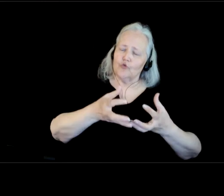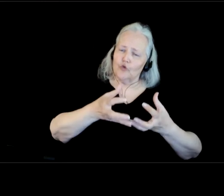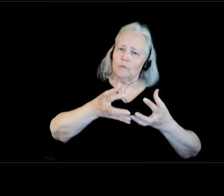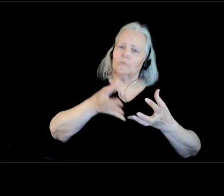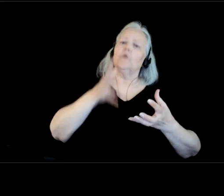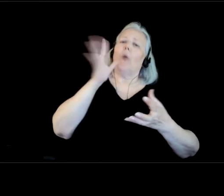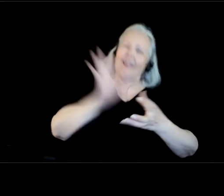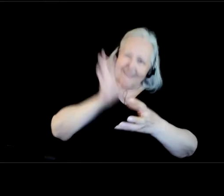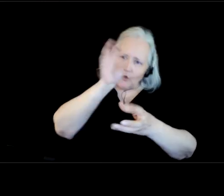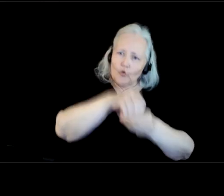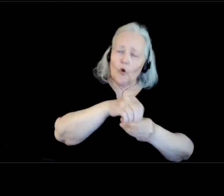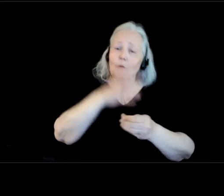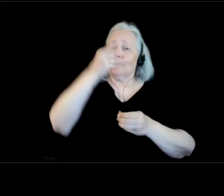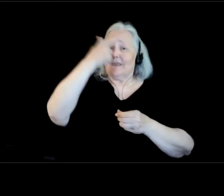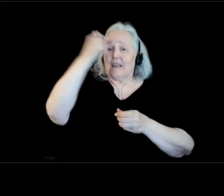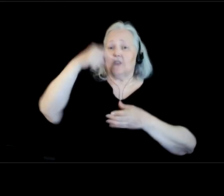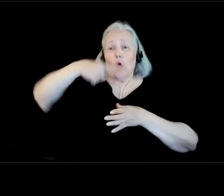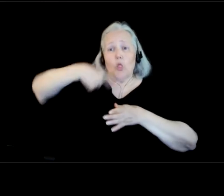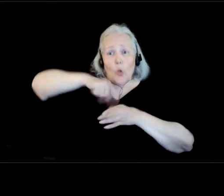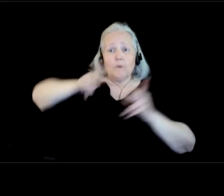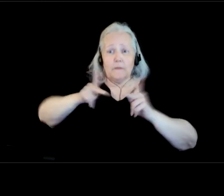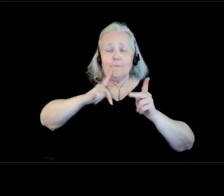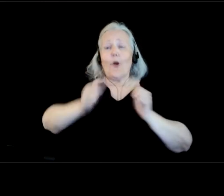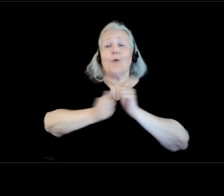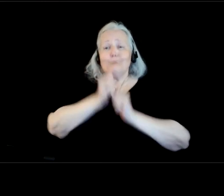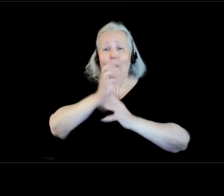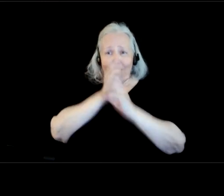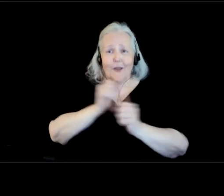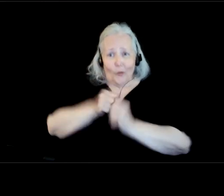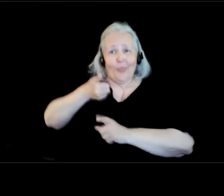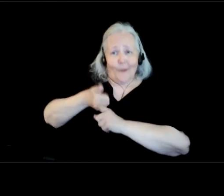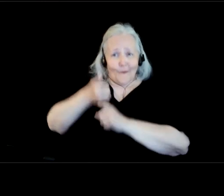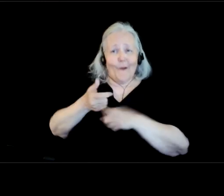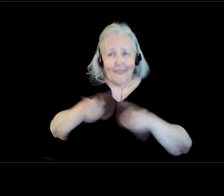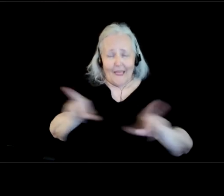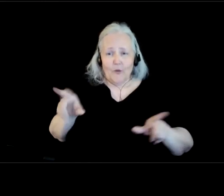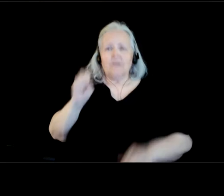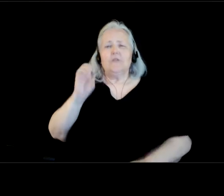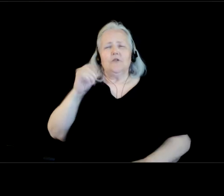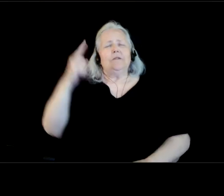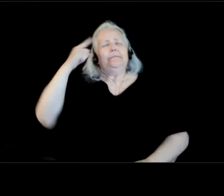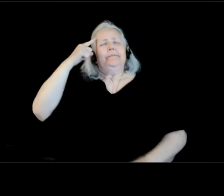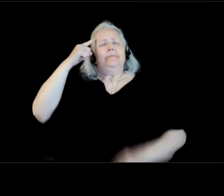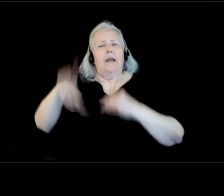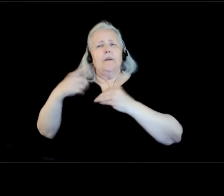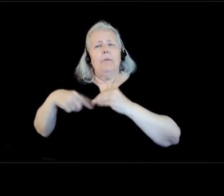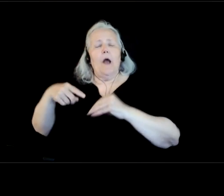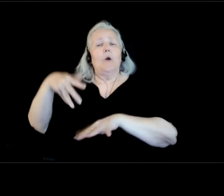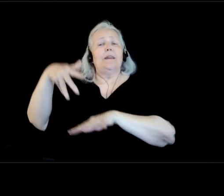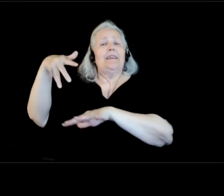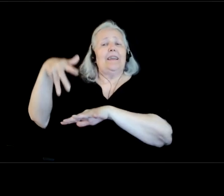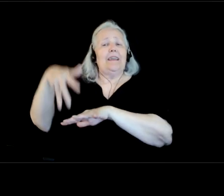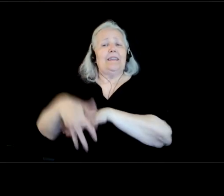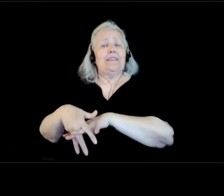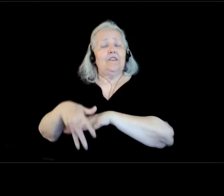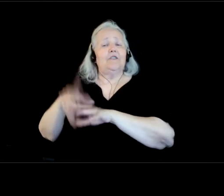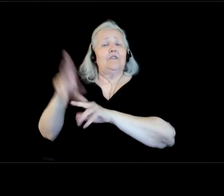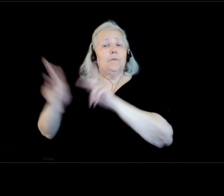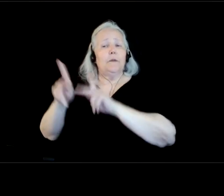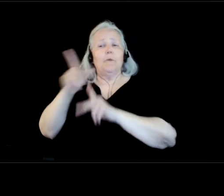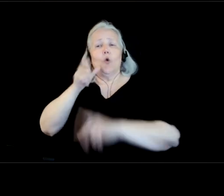their languages. But how do you see engagement with Indigenous scholars and communities who are not linguists?